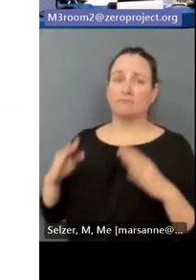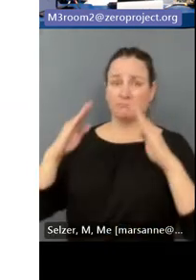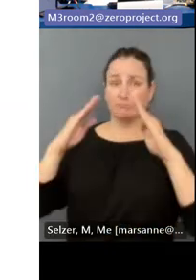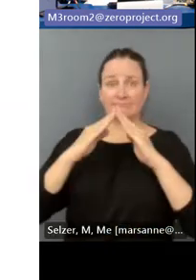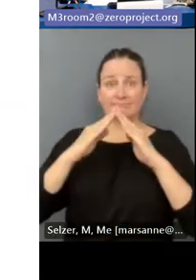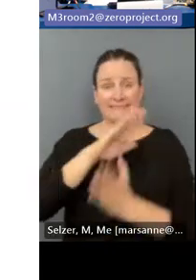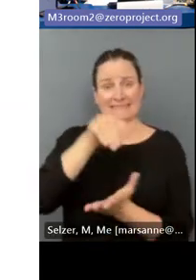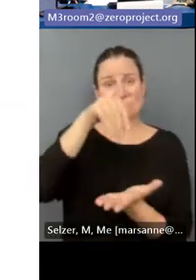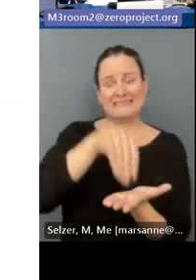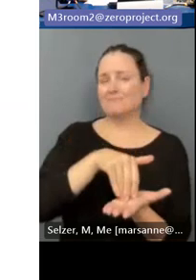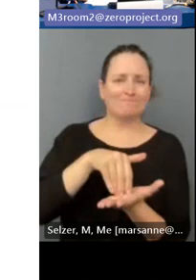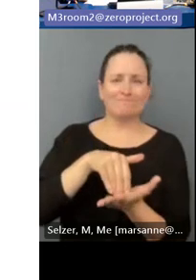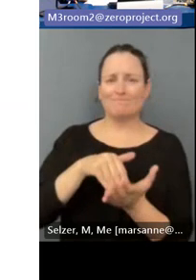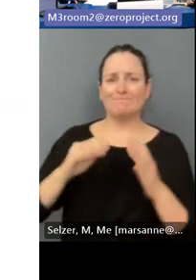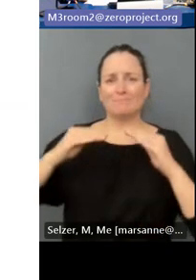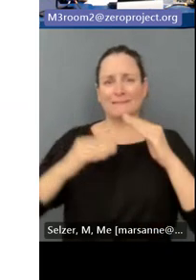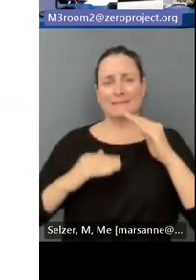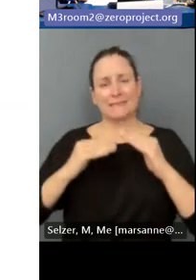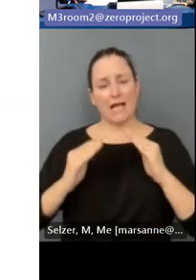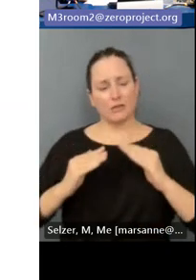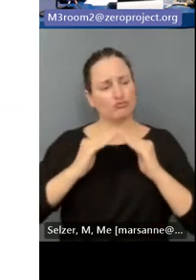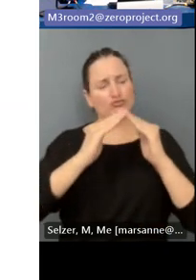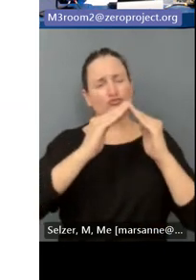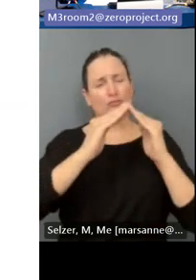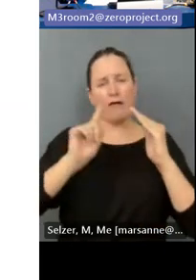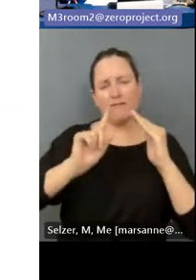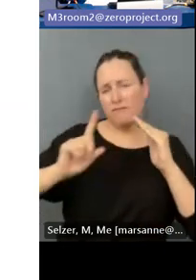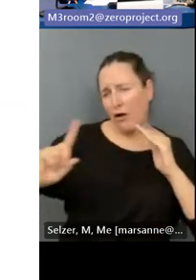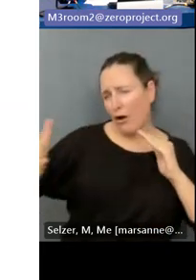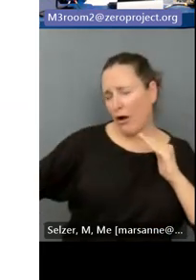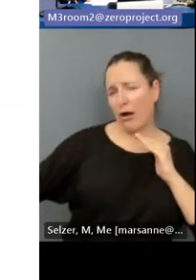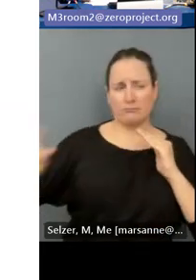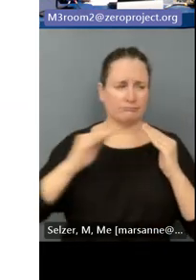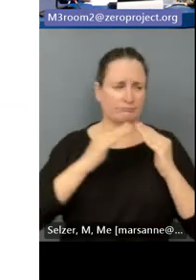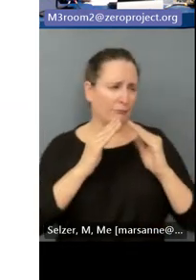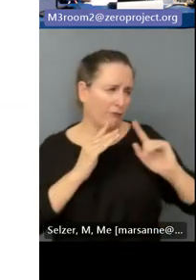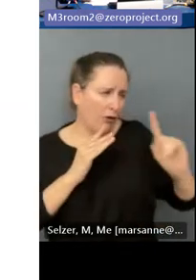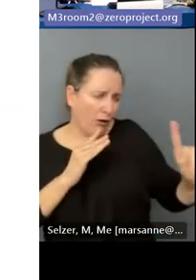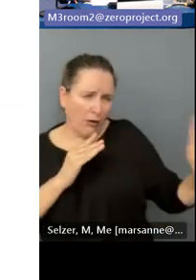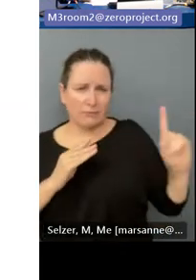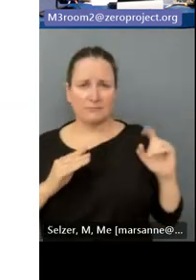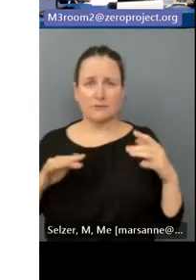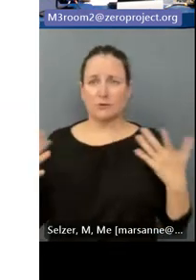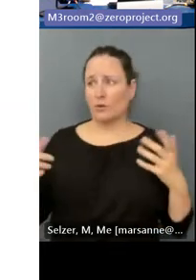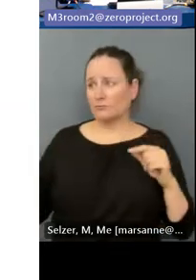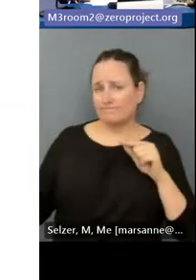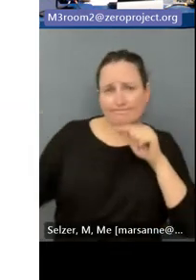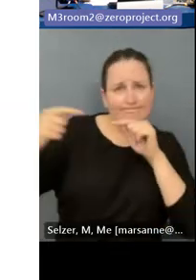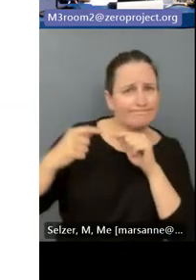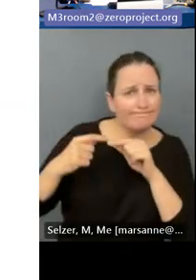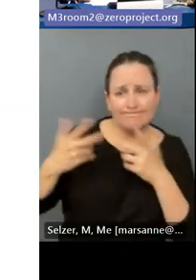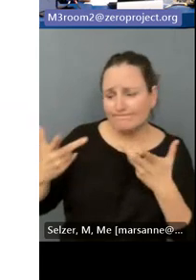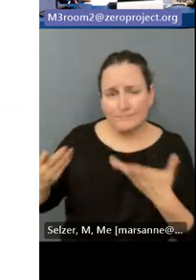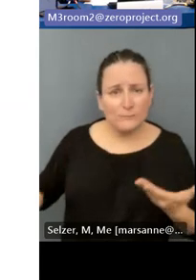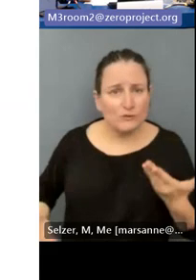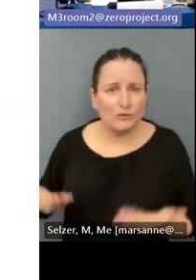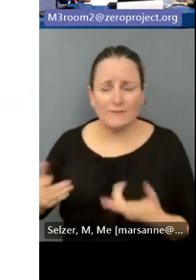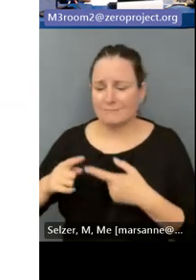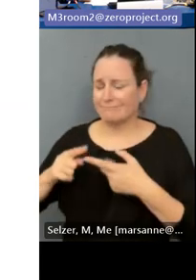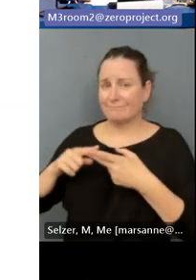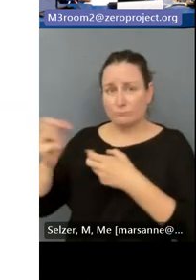from services. They live far away from the service hubs, and they're still disconnected from getting access to services, support, information,